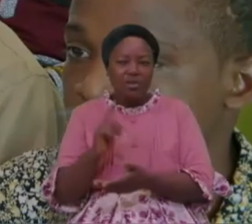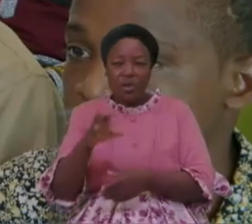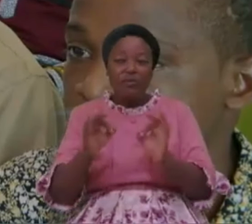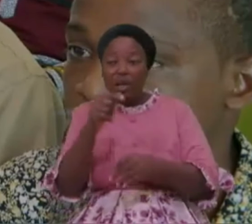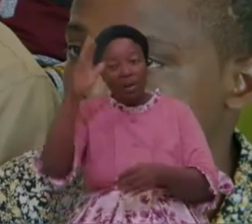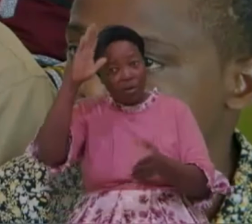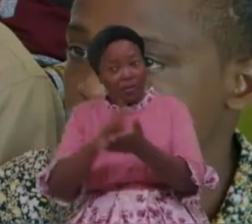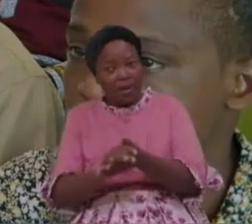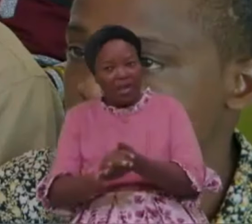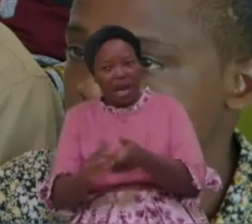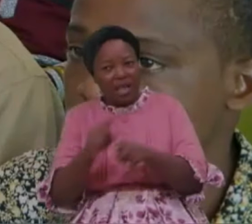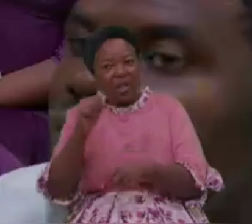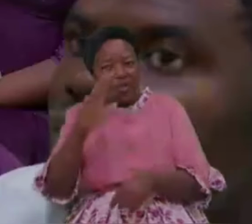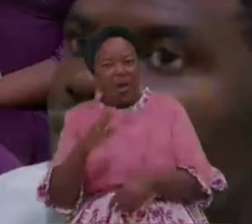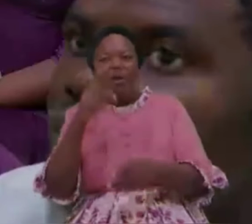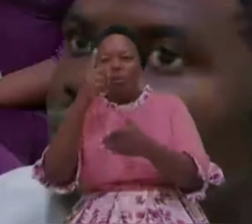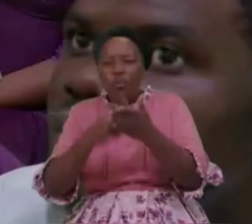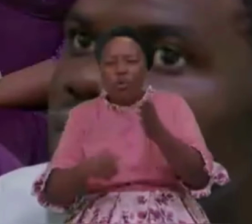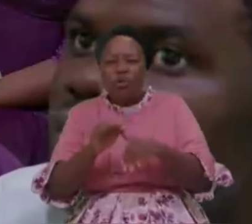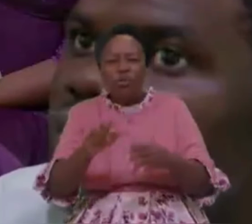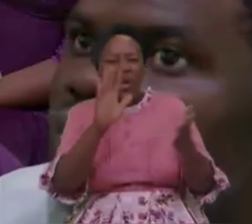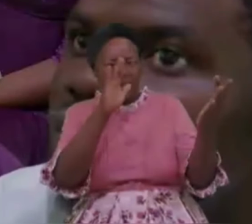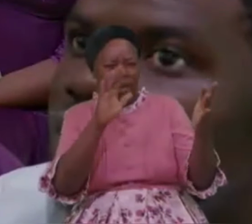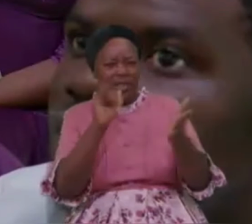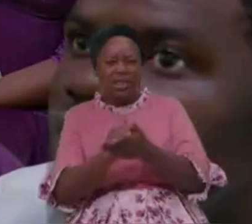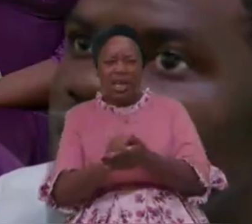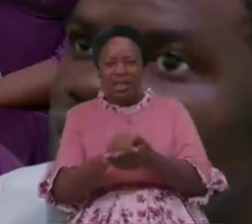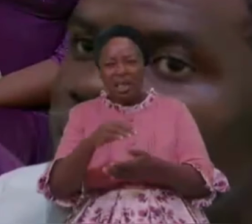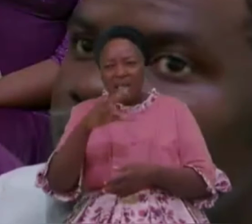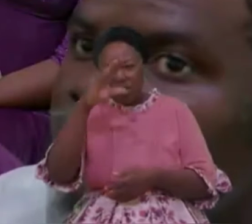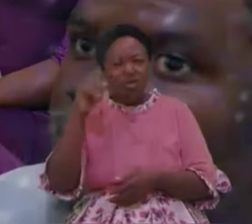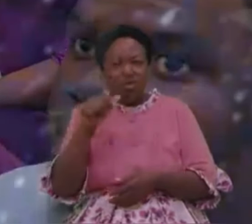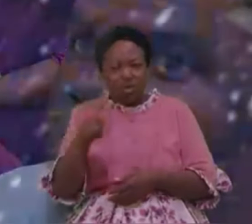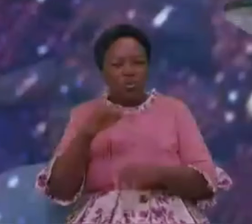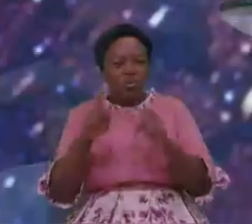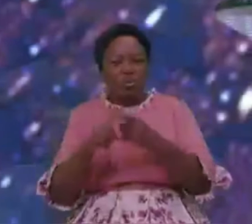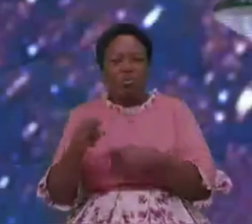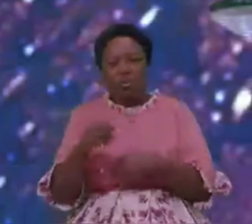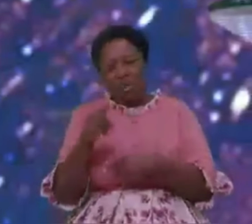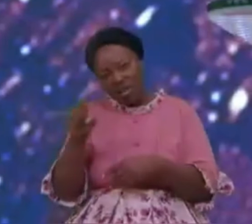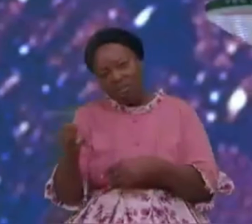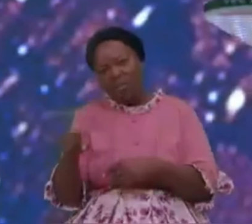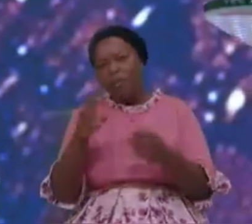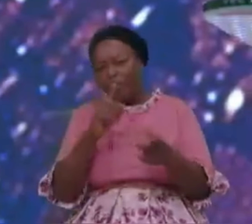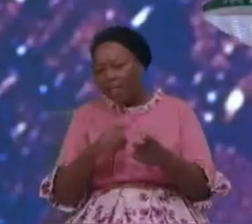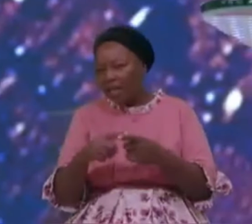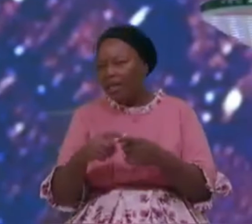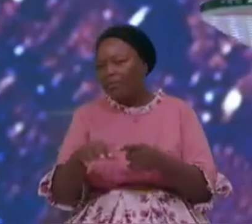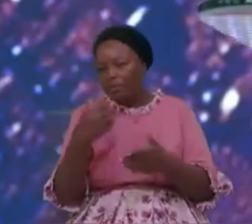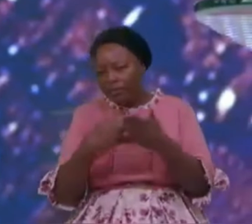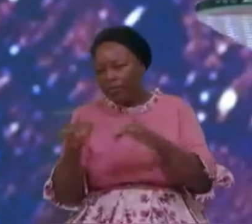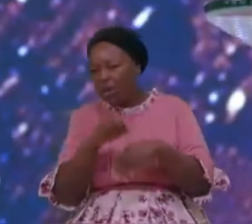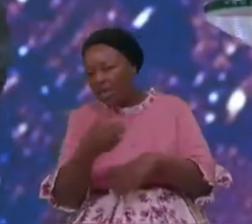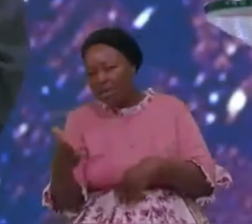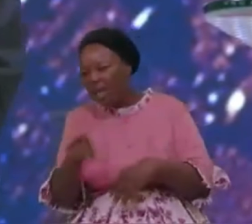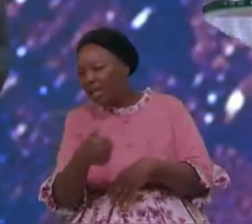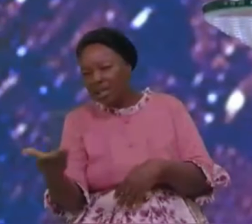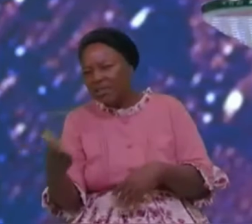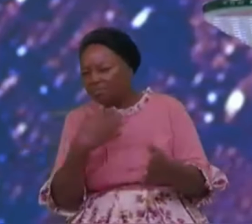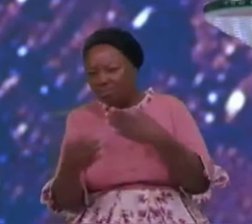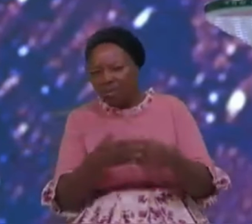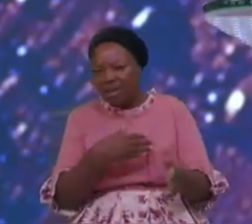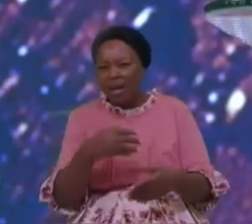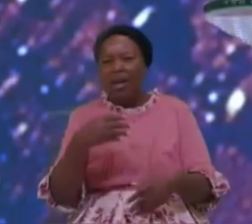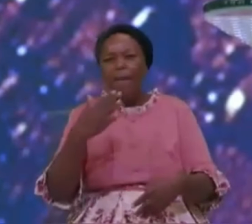what would you expect that she would do unto you? Now, before you do anything whatsoever, my